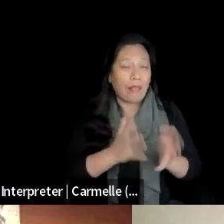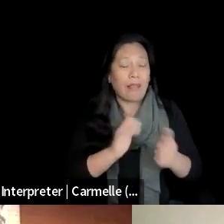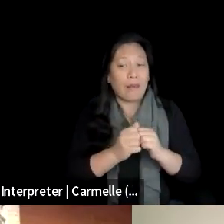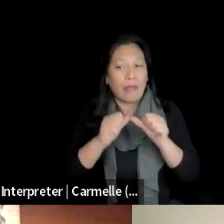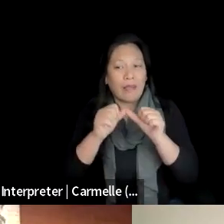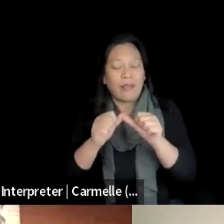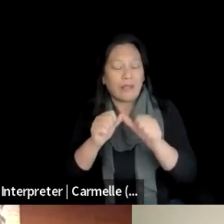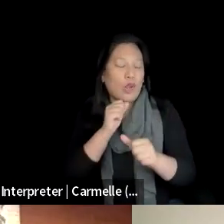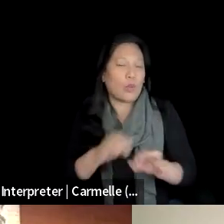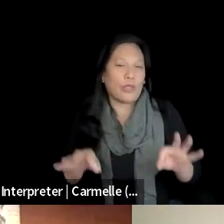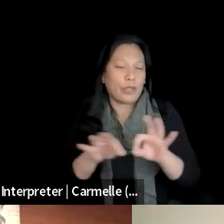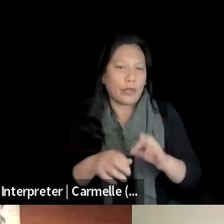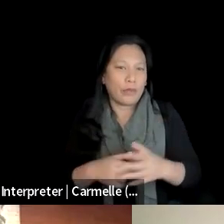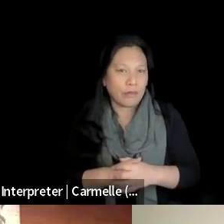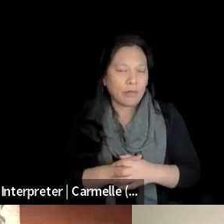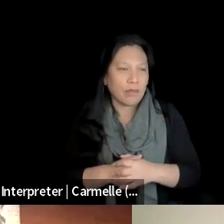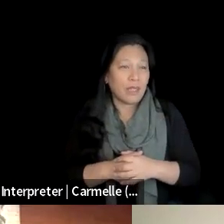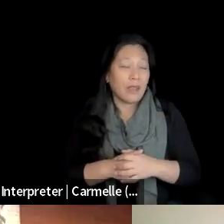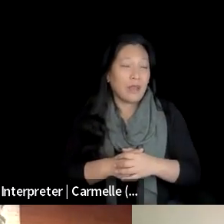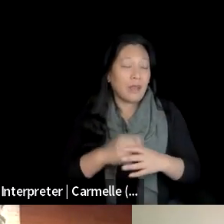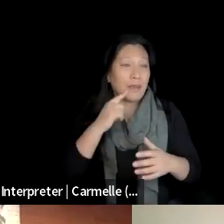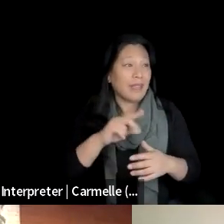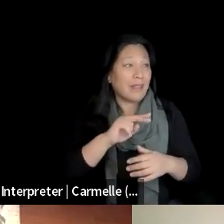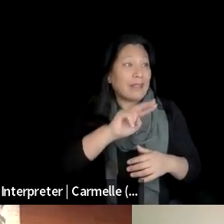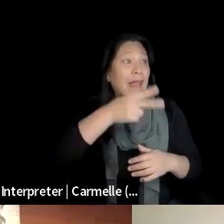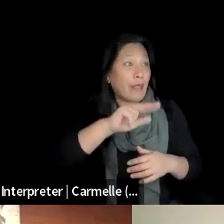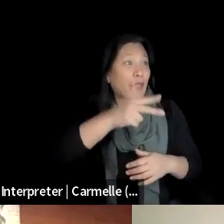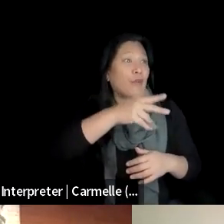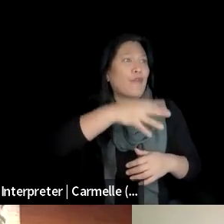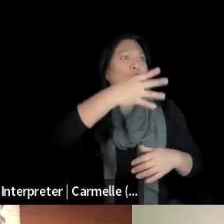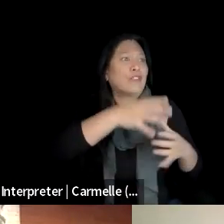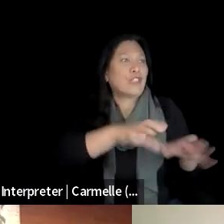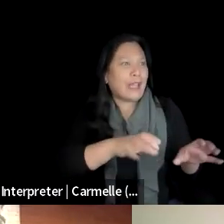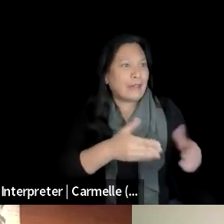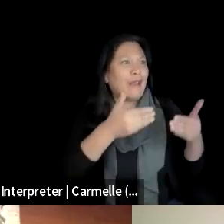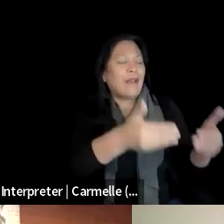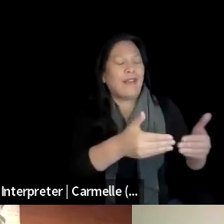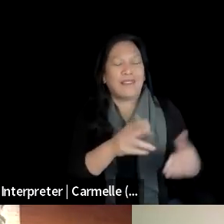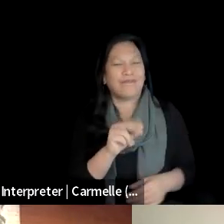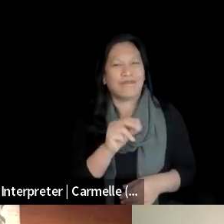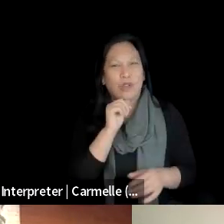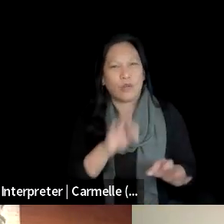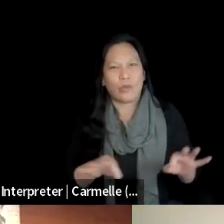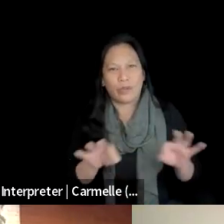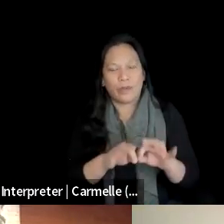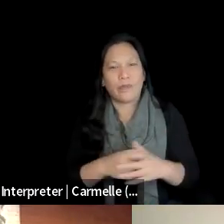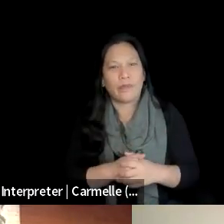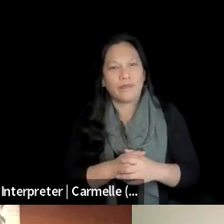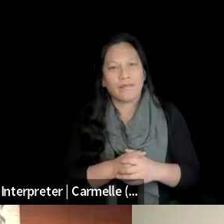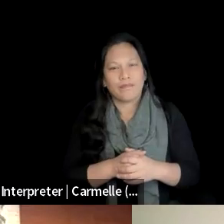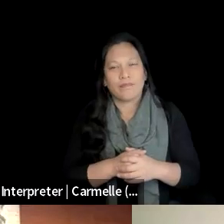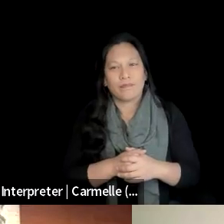the second chance or the third chance or the fourth chance. Then we have to do the right thing in this